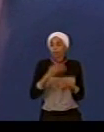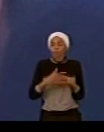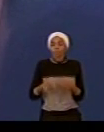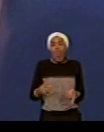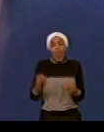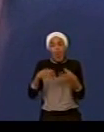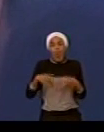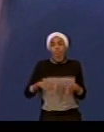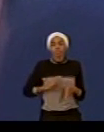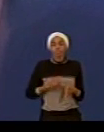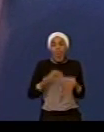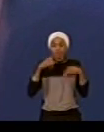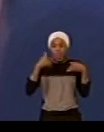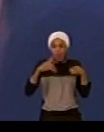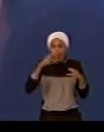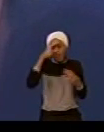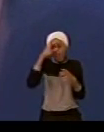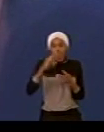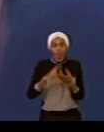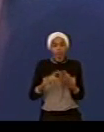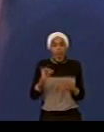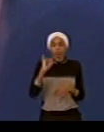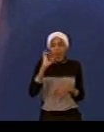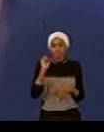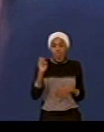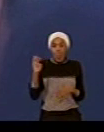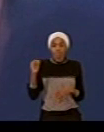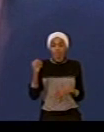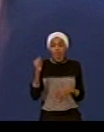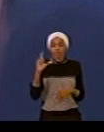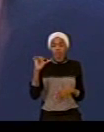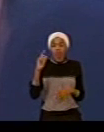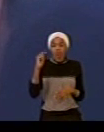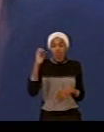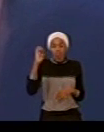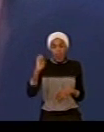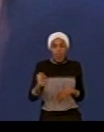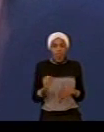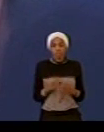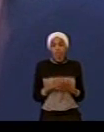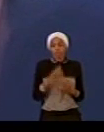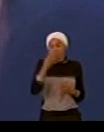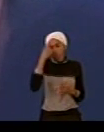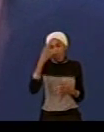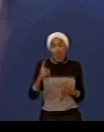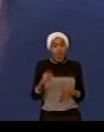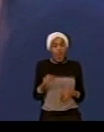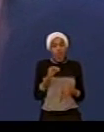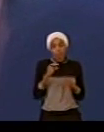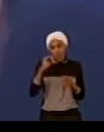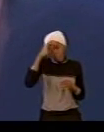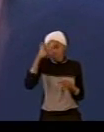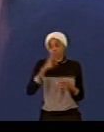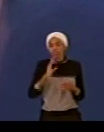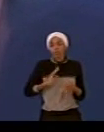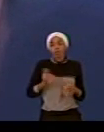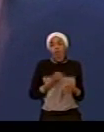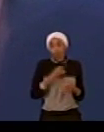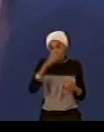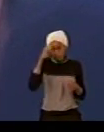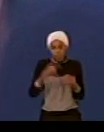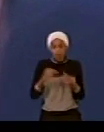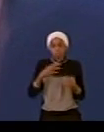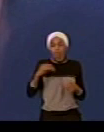sell him to the Ishmaelites, and let not our hand be upon him, for he is our brother and our flesh. And